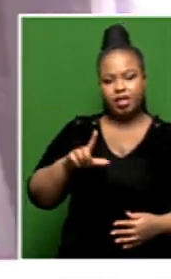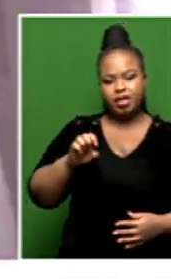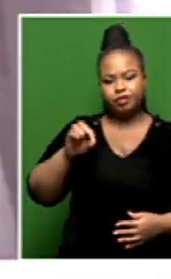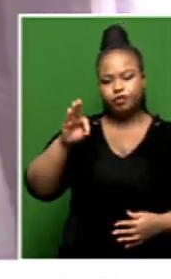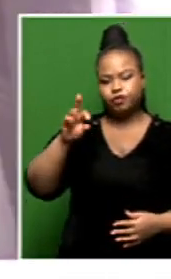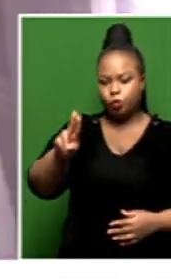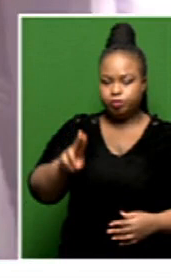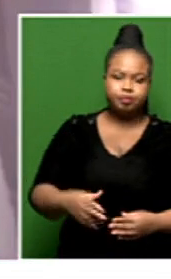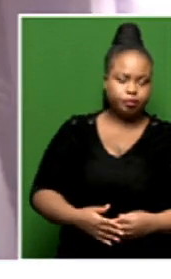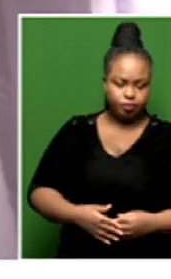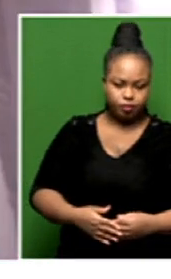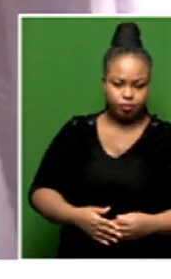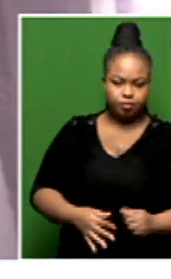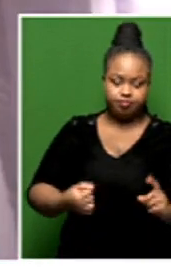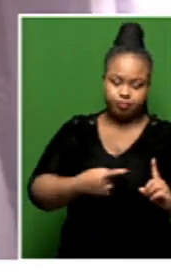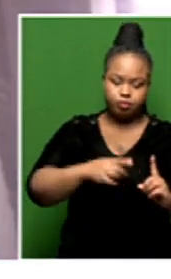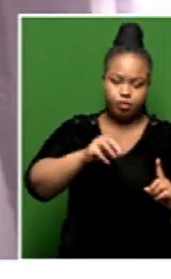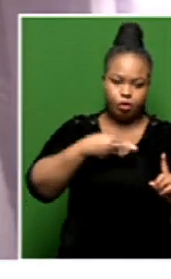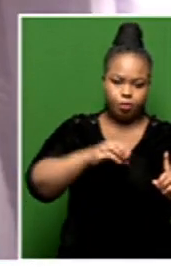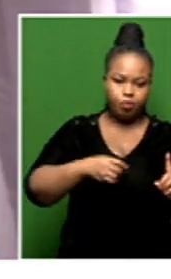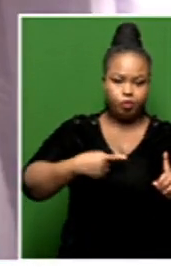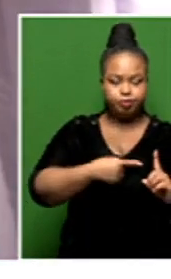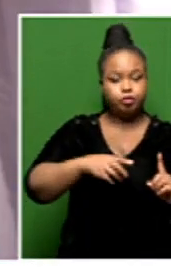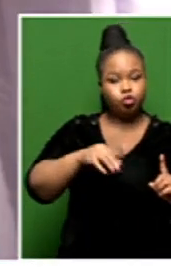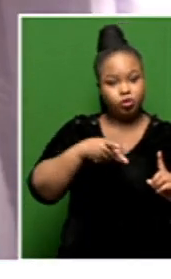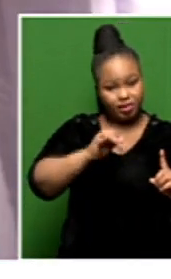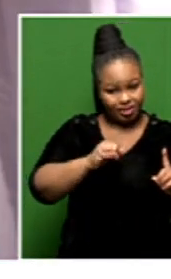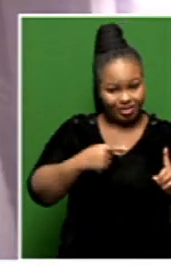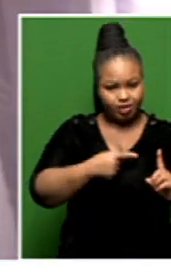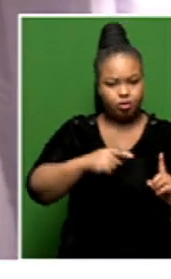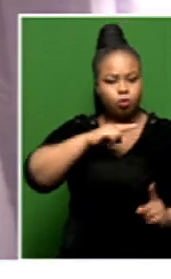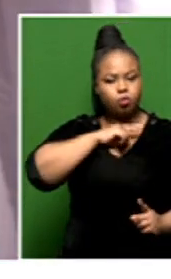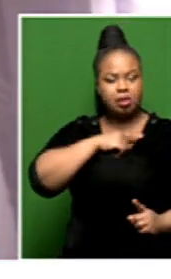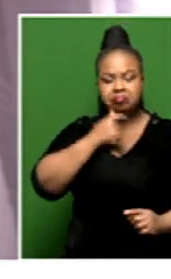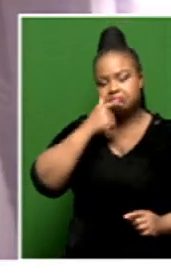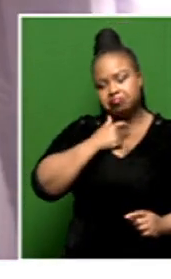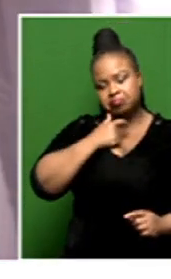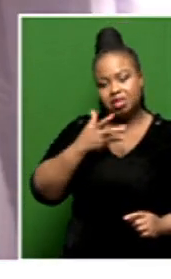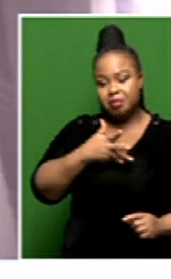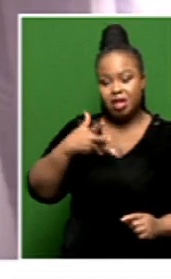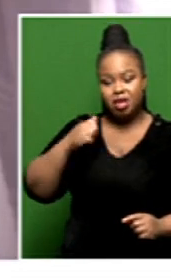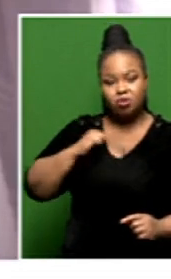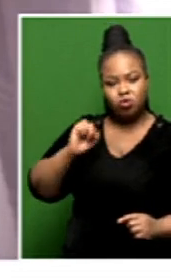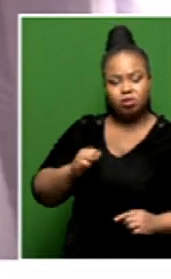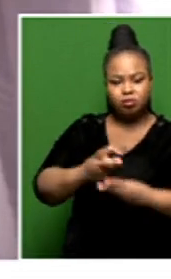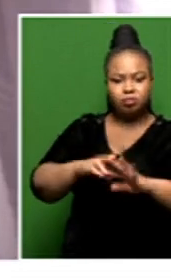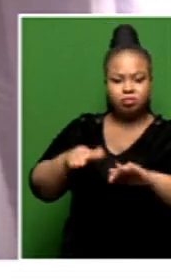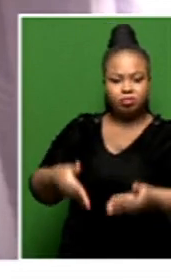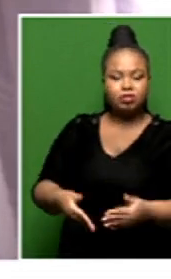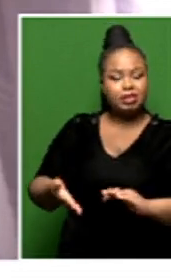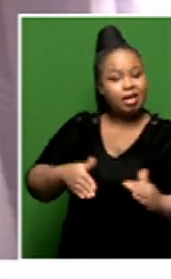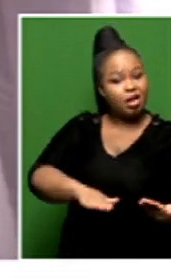Lifu, it follows Mpho Moduti as he is sadly burying his mother who died